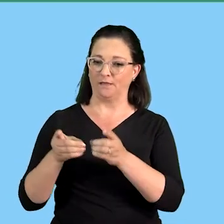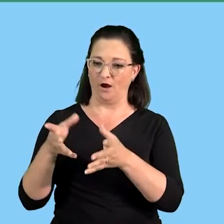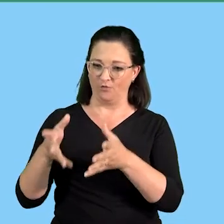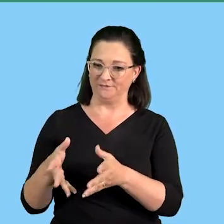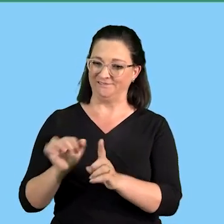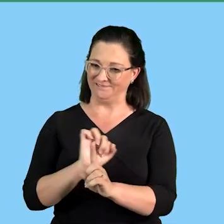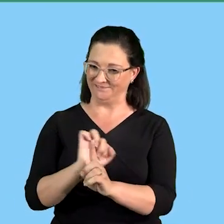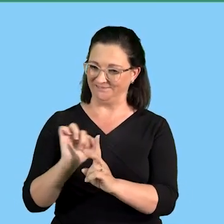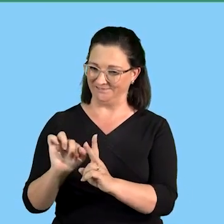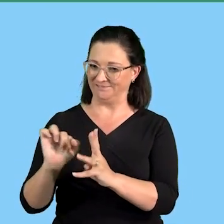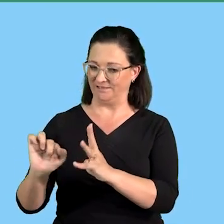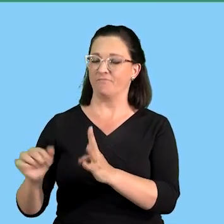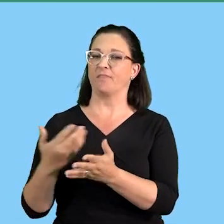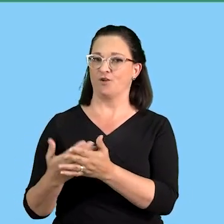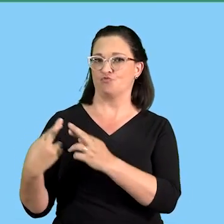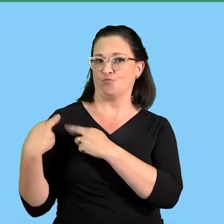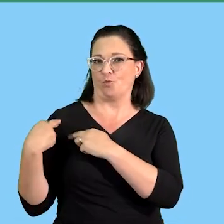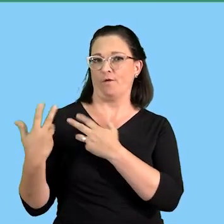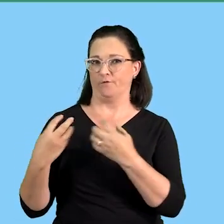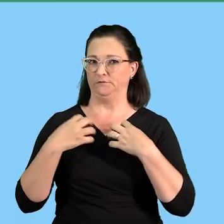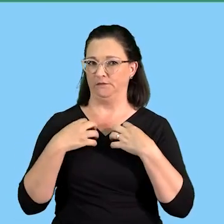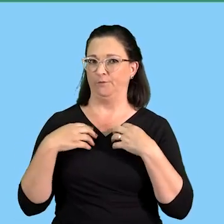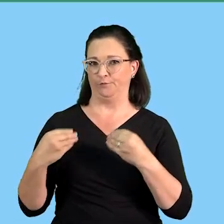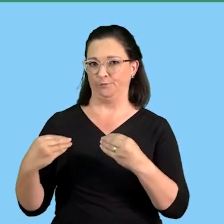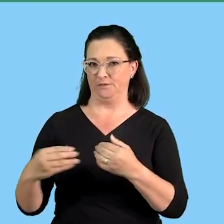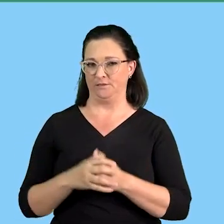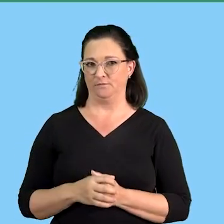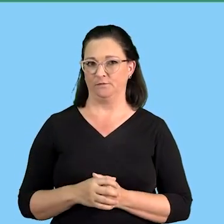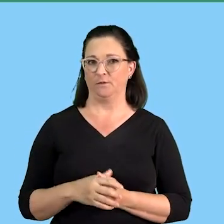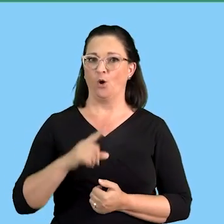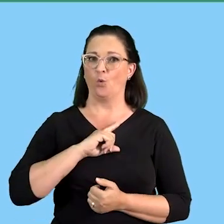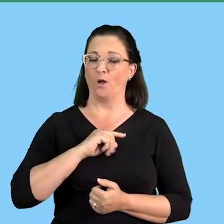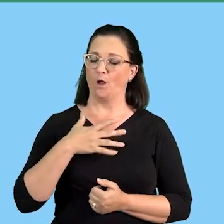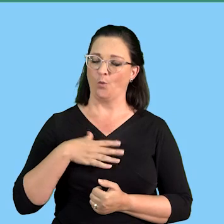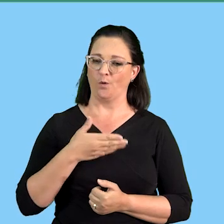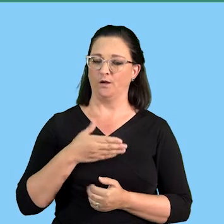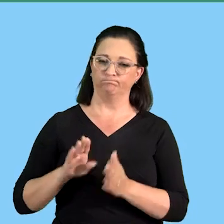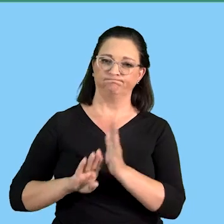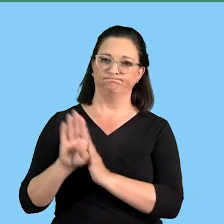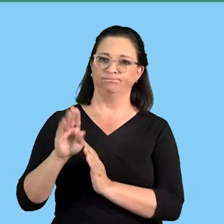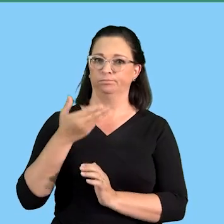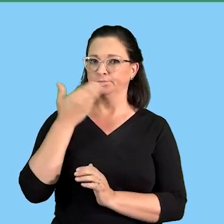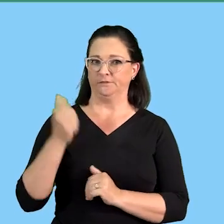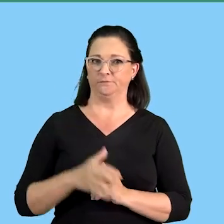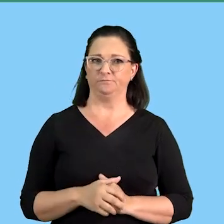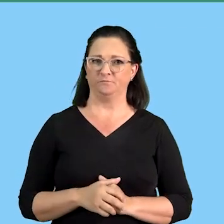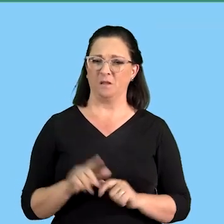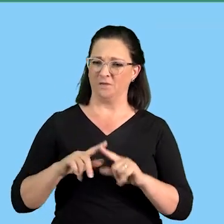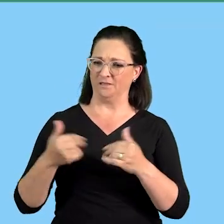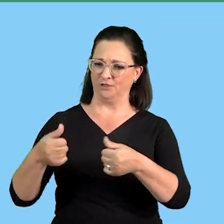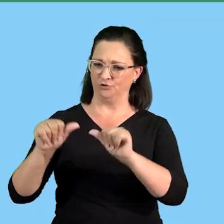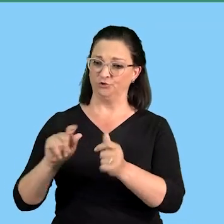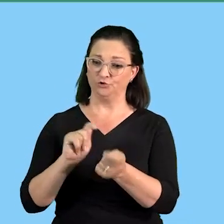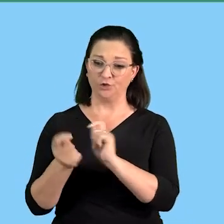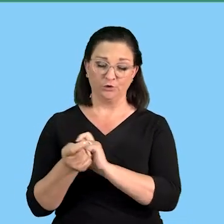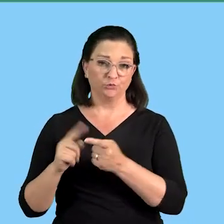holds the directors responsible for the debts of the business to ensure best performance. So which form of ownership is